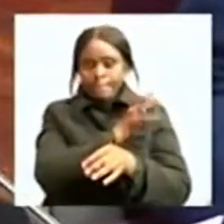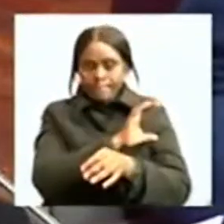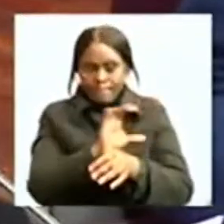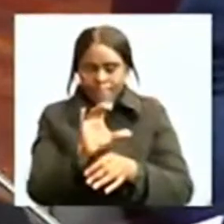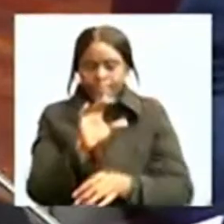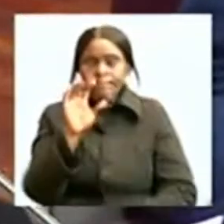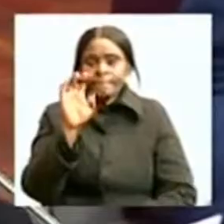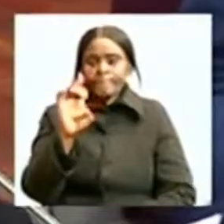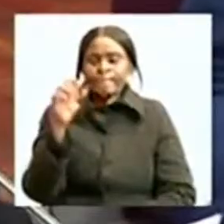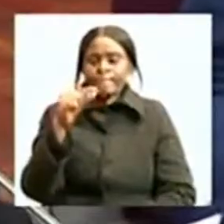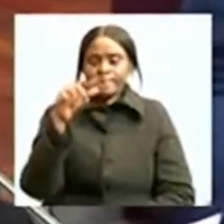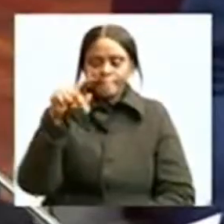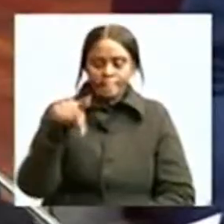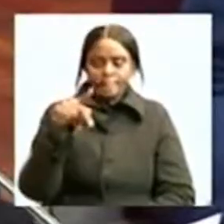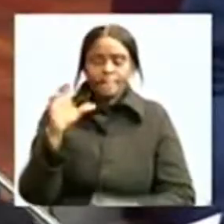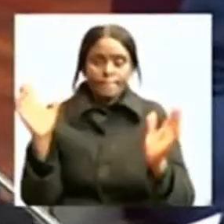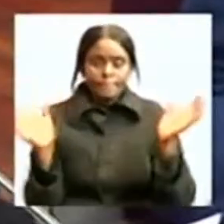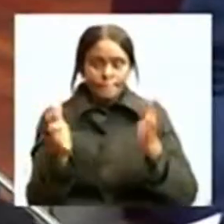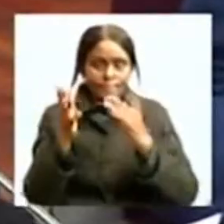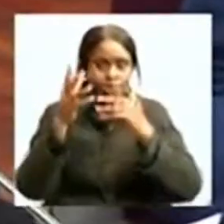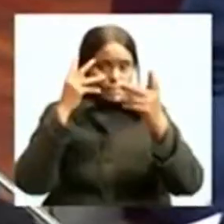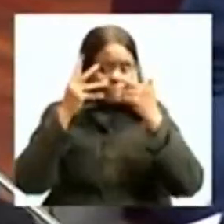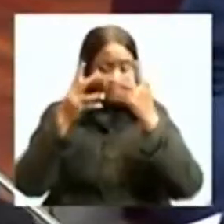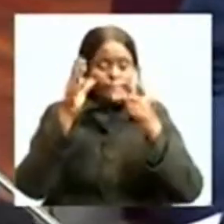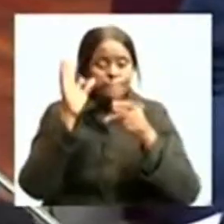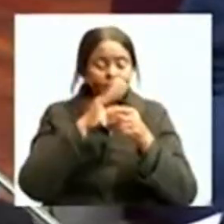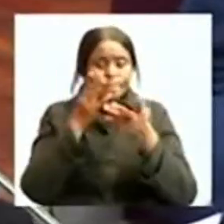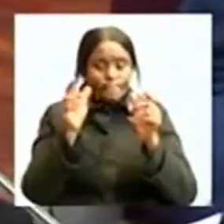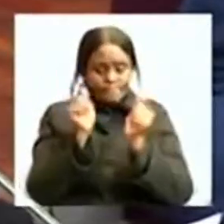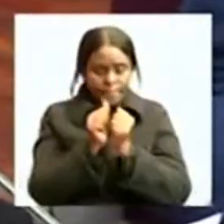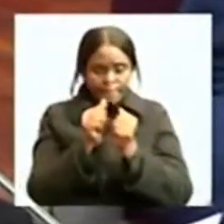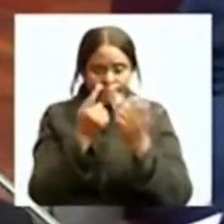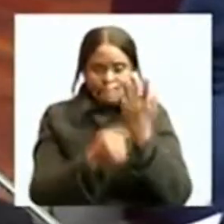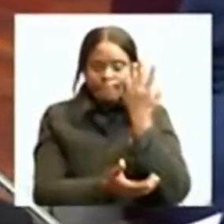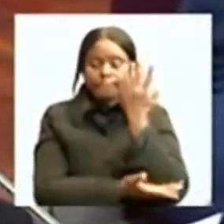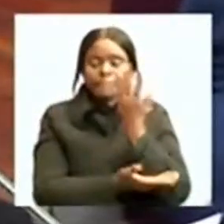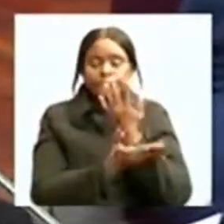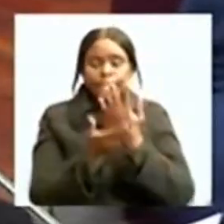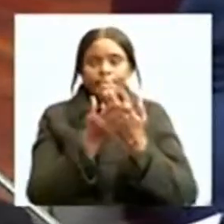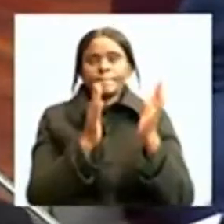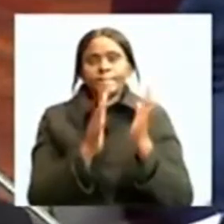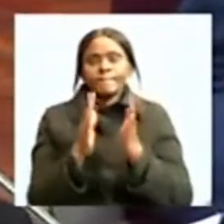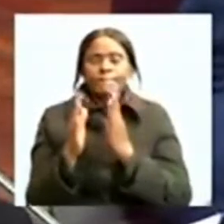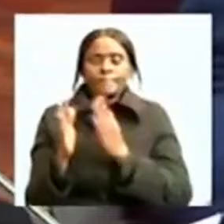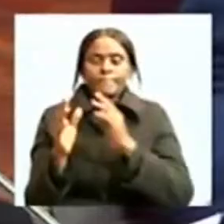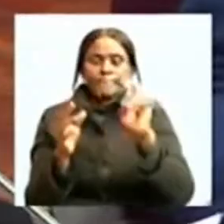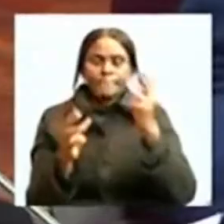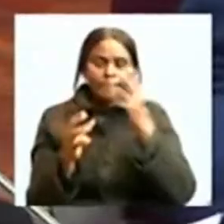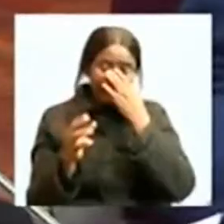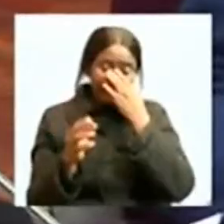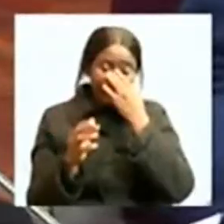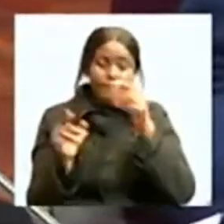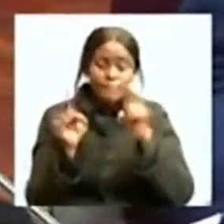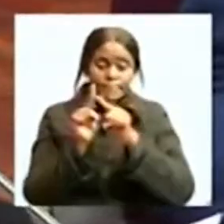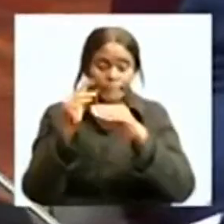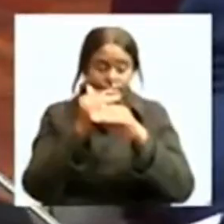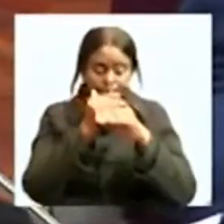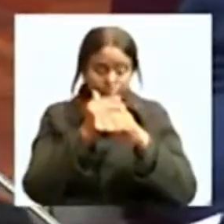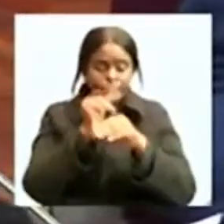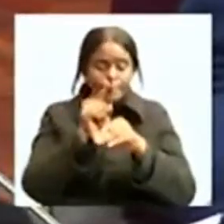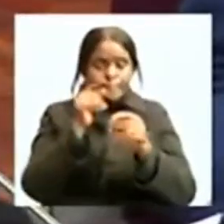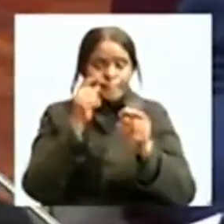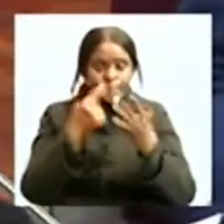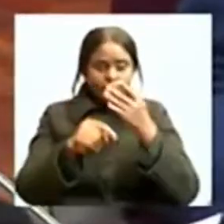government system, promoting transparency and improved planning. 2. The standardization